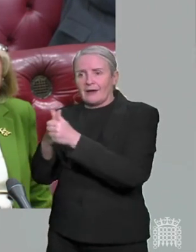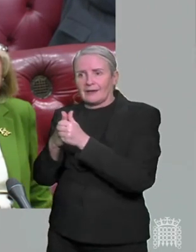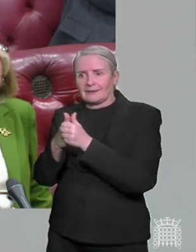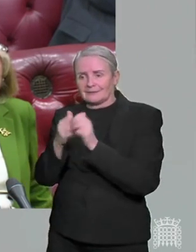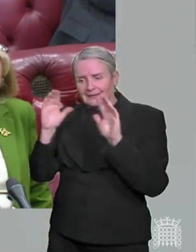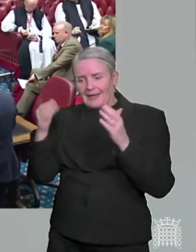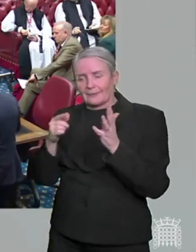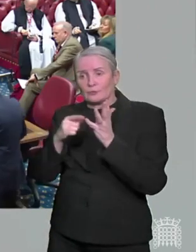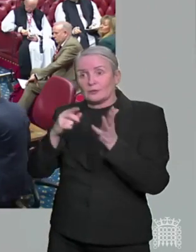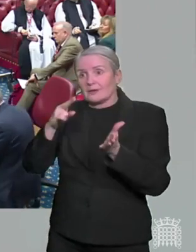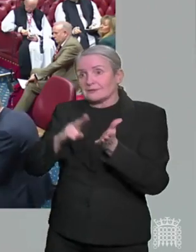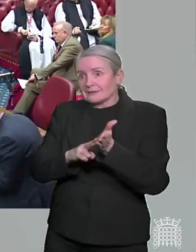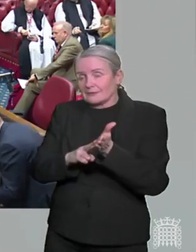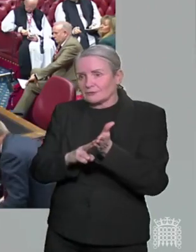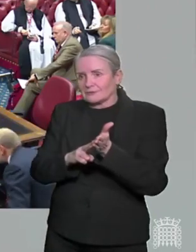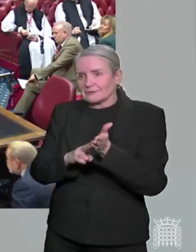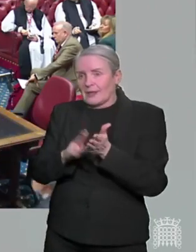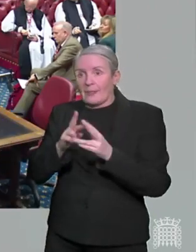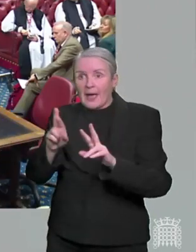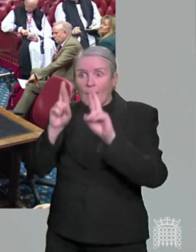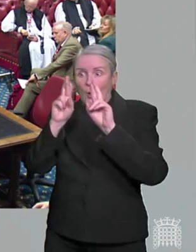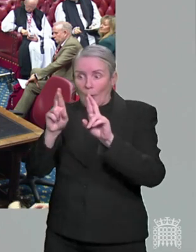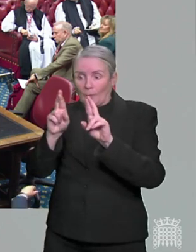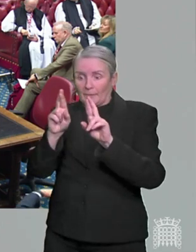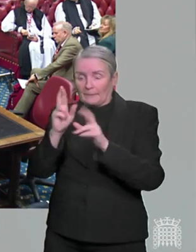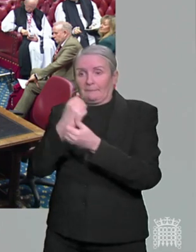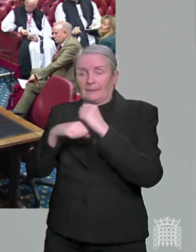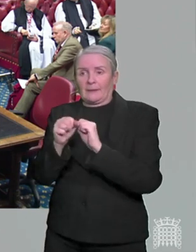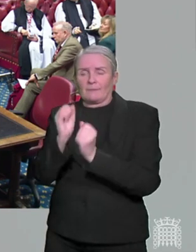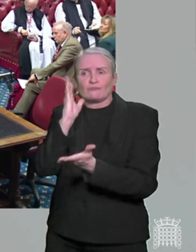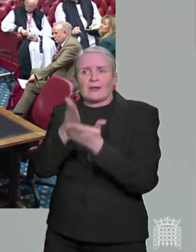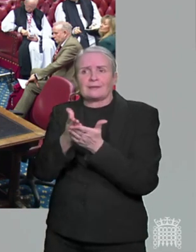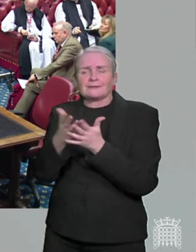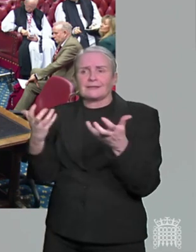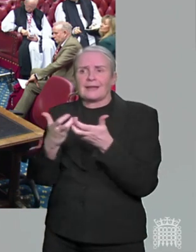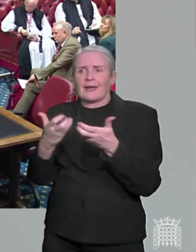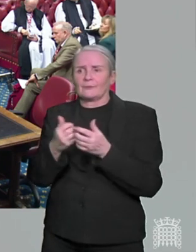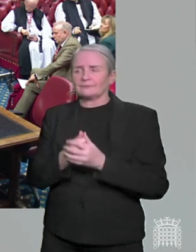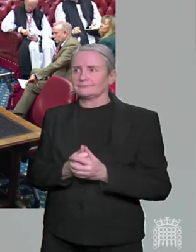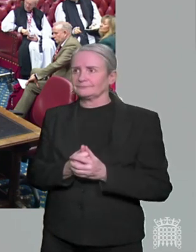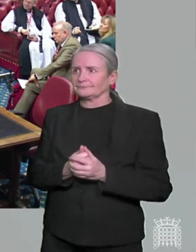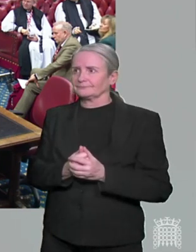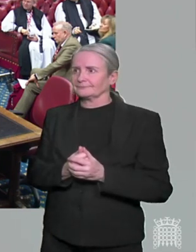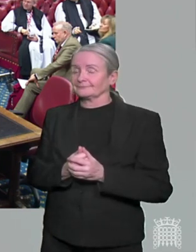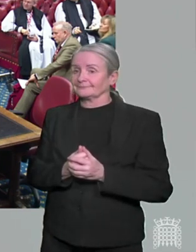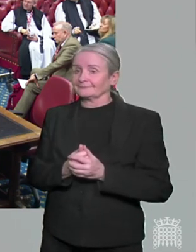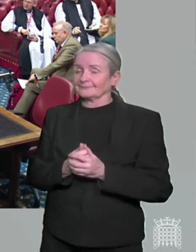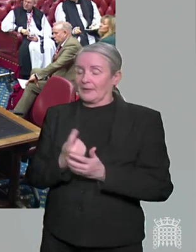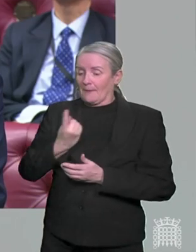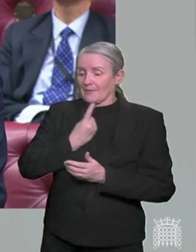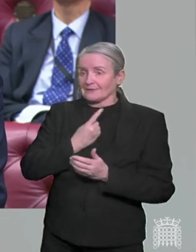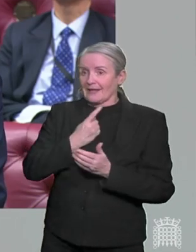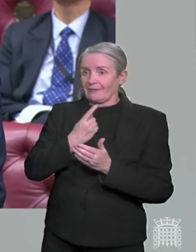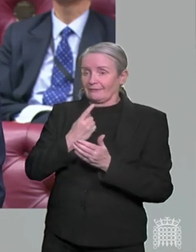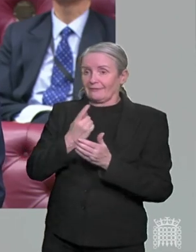sense of reality? Well, what Lord Ahmed and I are doing, and we are virtually joined at the hip when we're not travelling separately to the